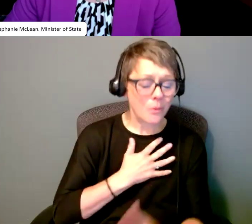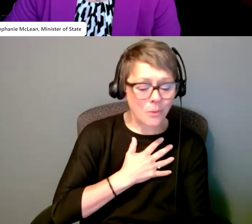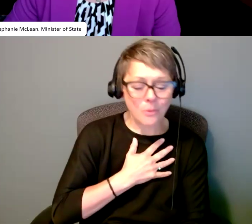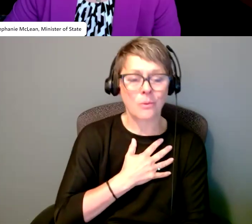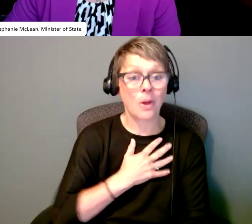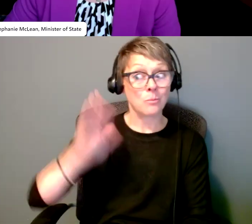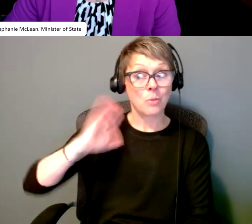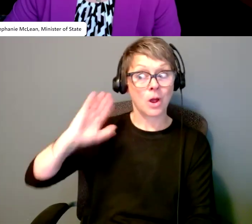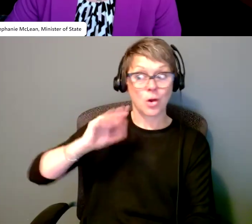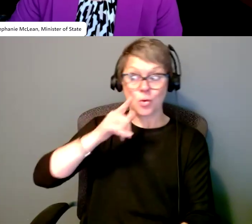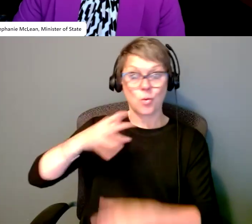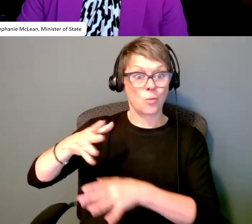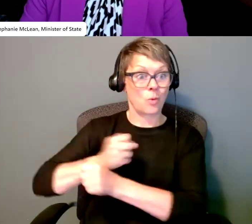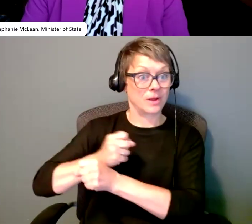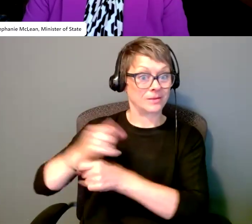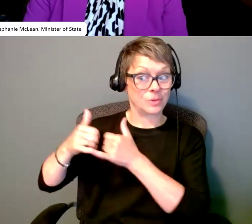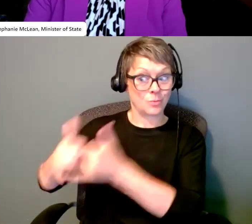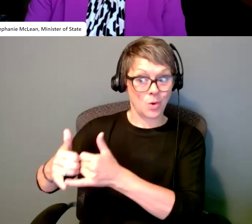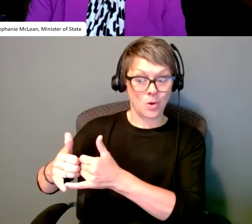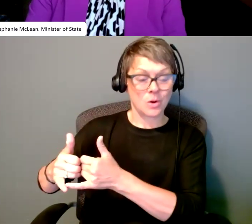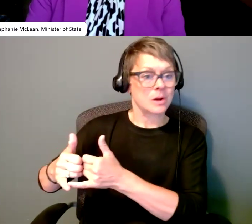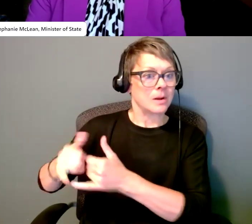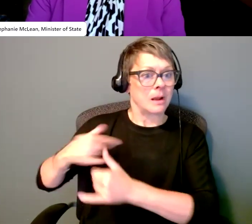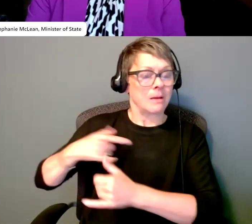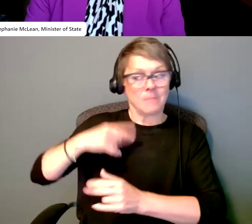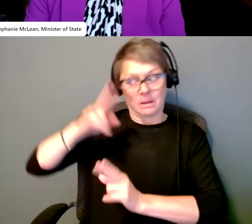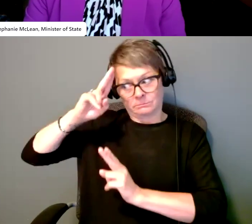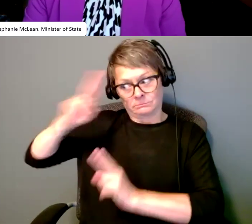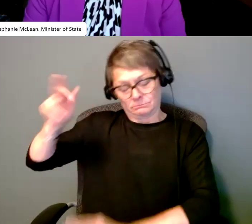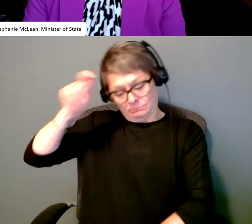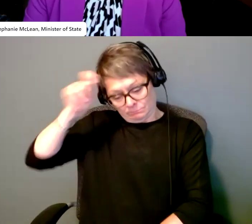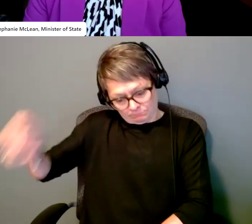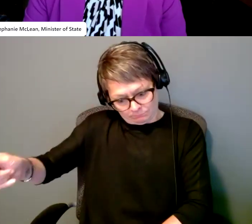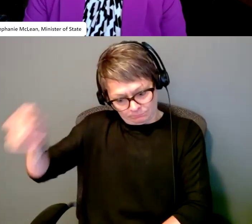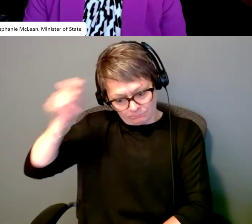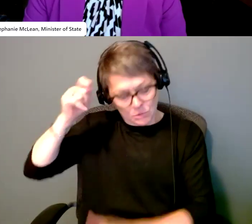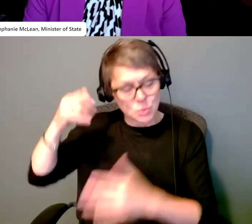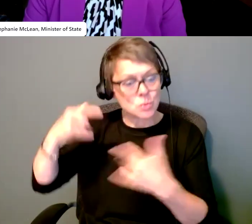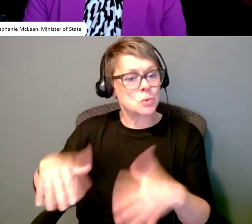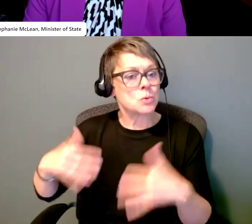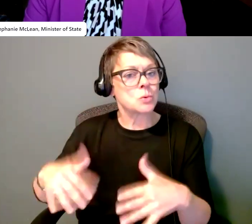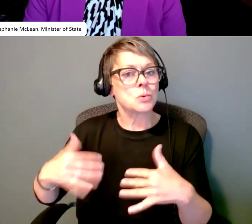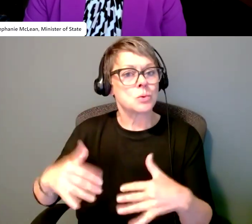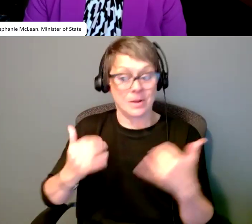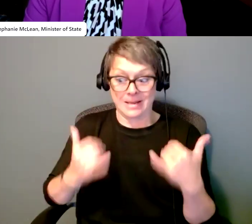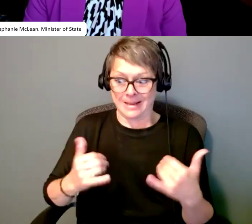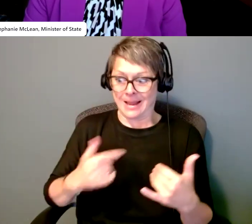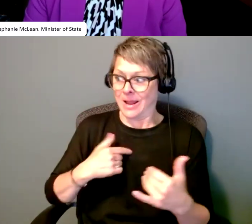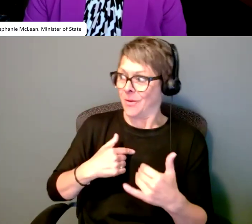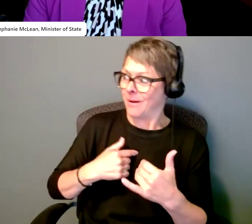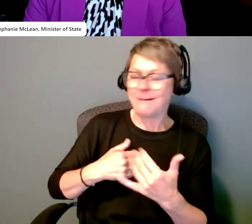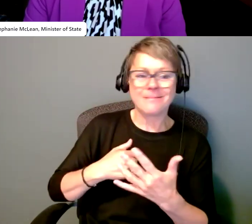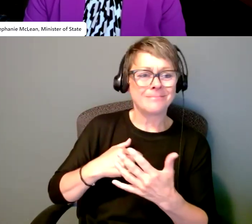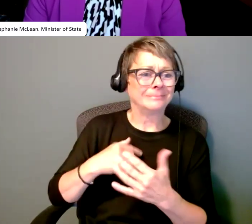recipients who have esteemed accomplishments over the past years who have got this award, to be in the same limelight